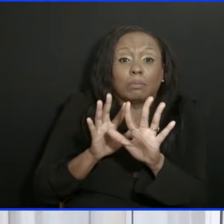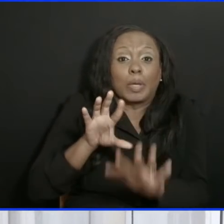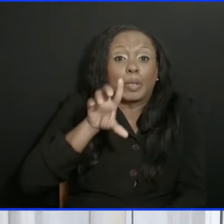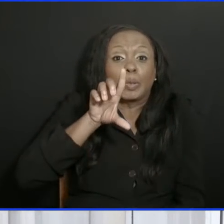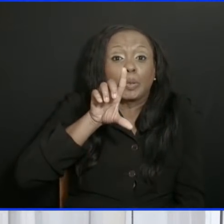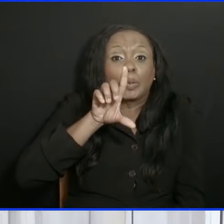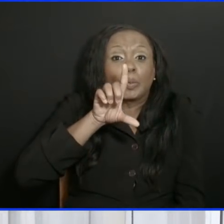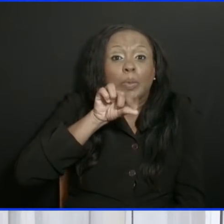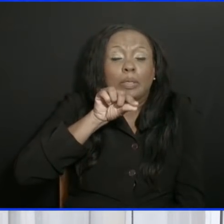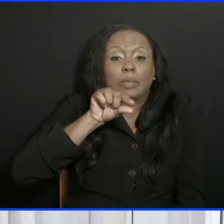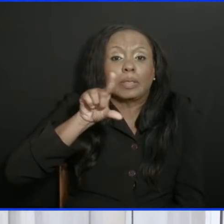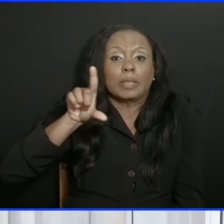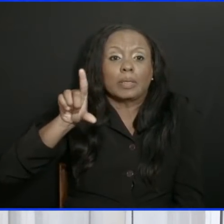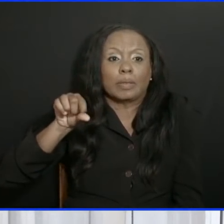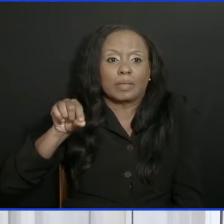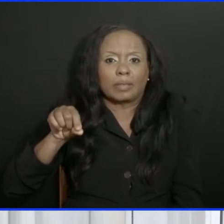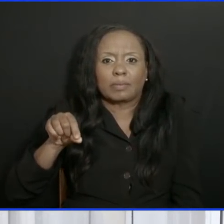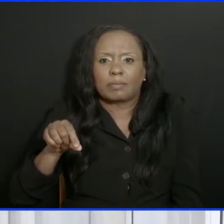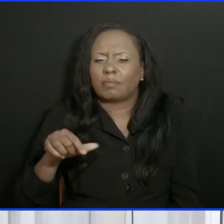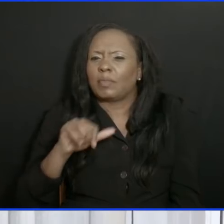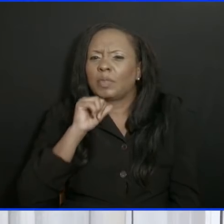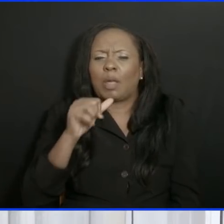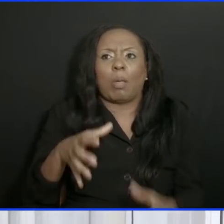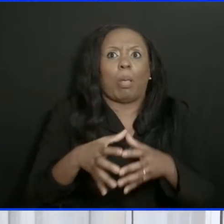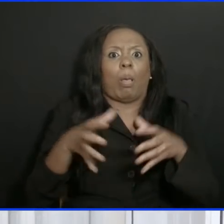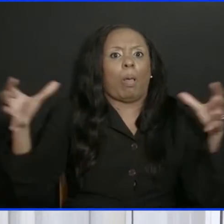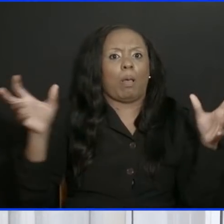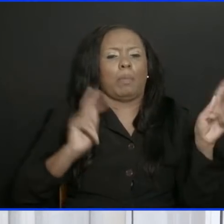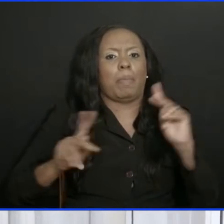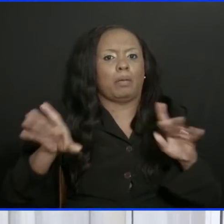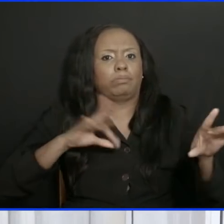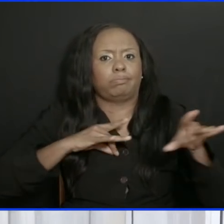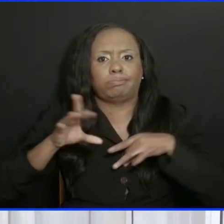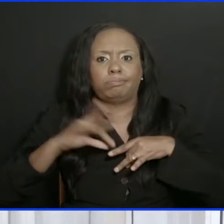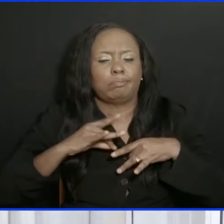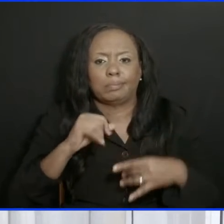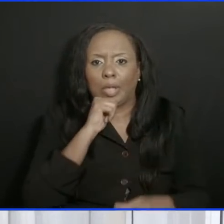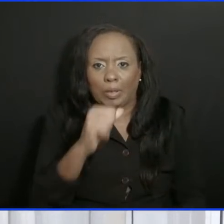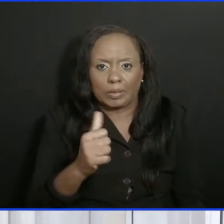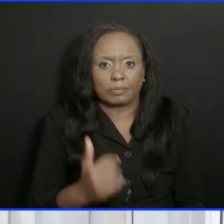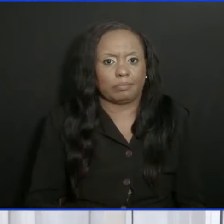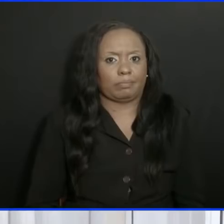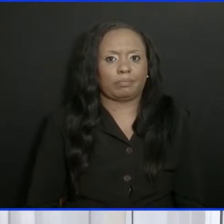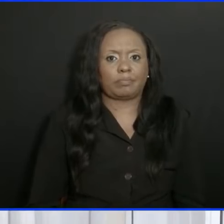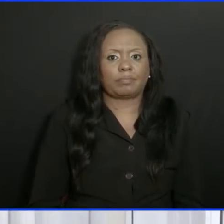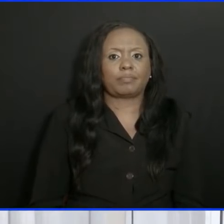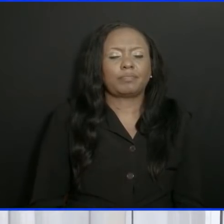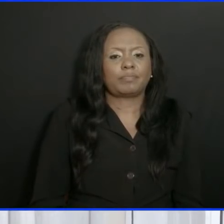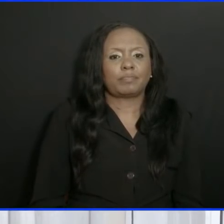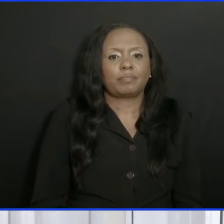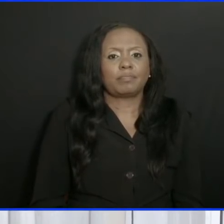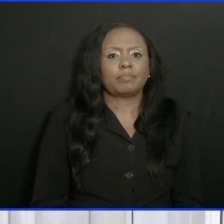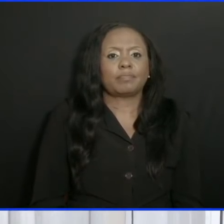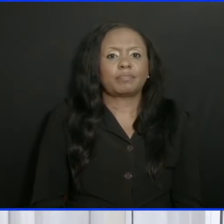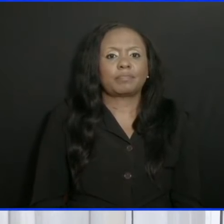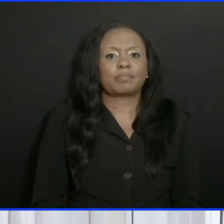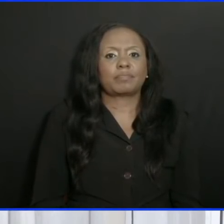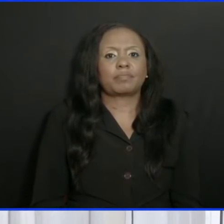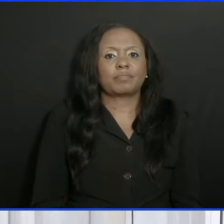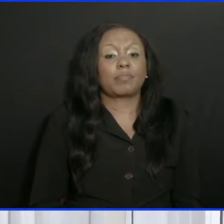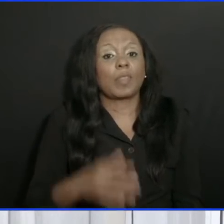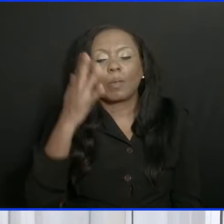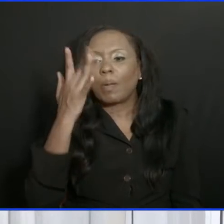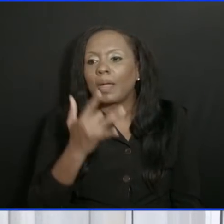and hospitalizations were not as great then. And why? Because when you look into a dark hole and you don't know what